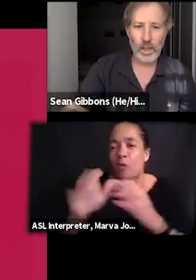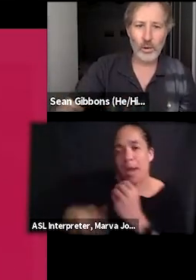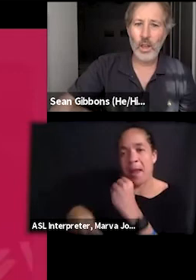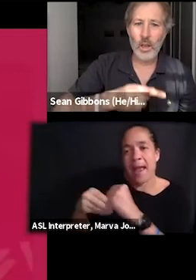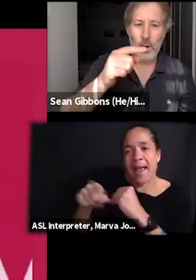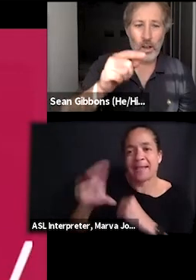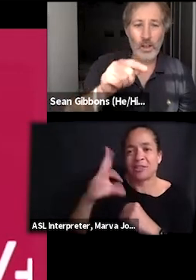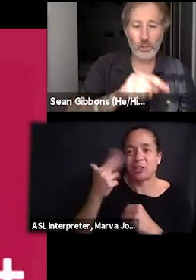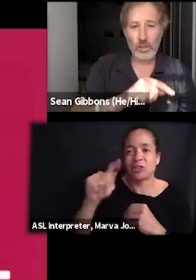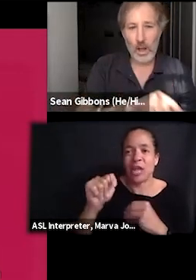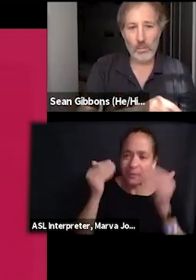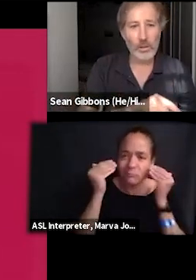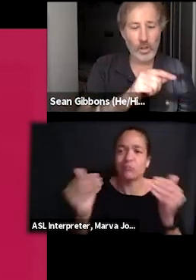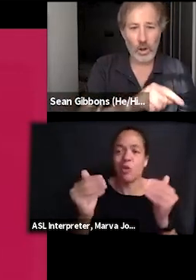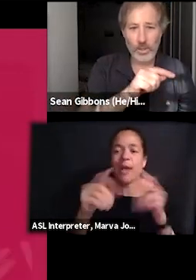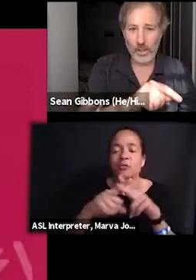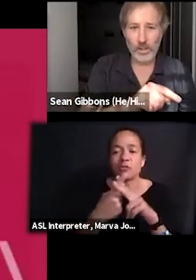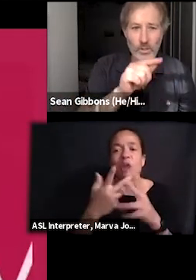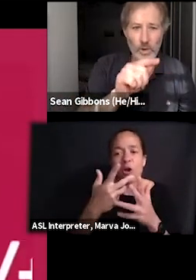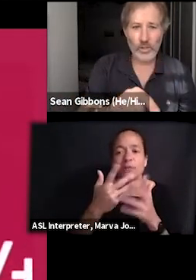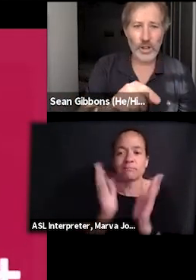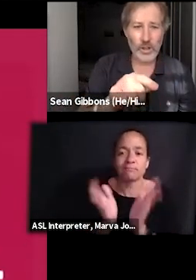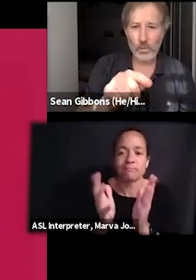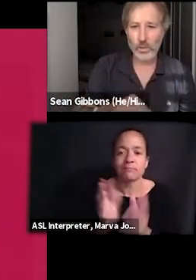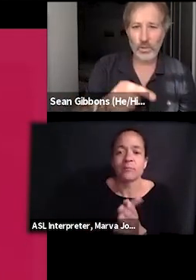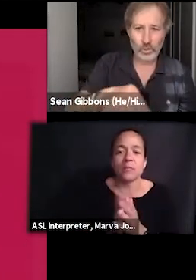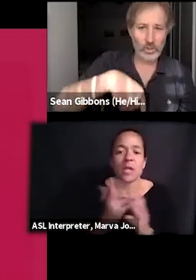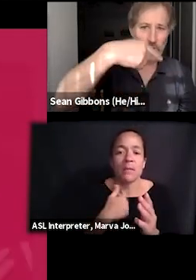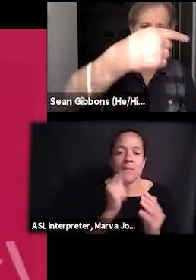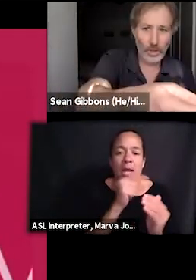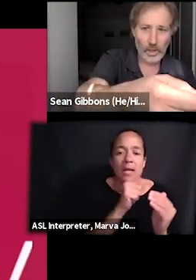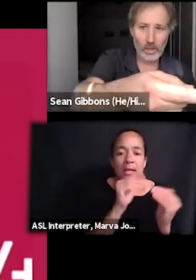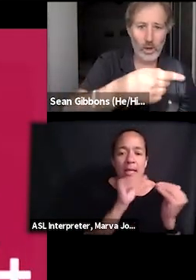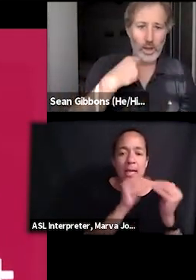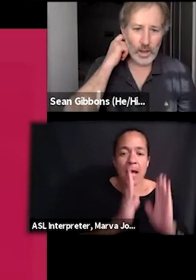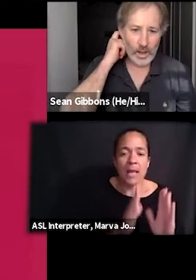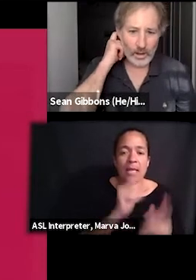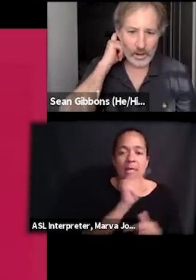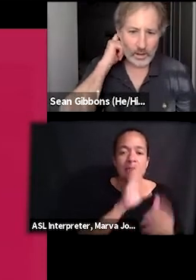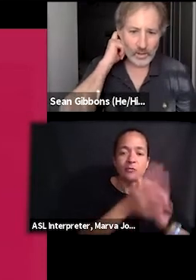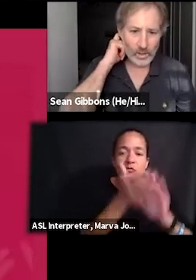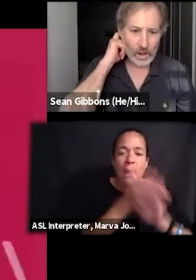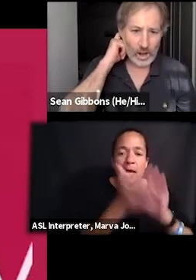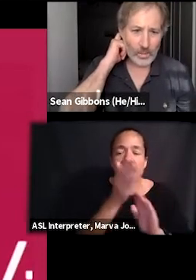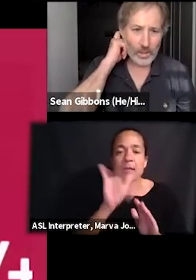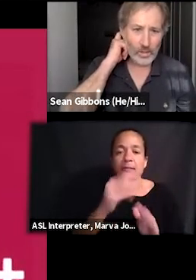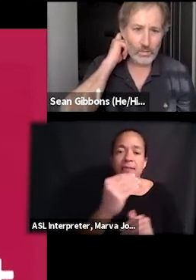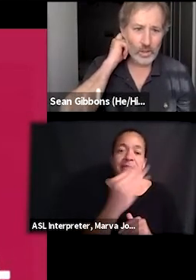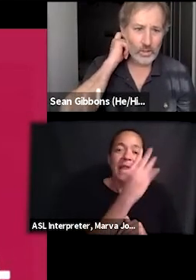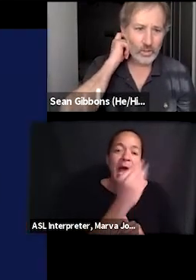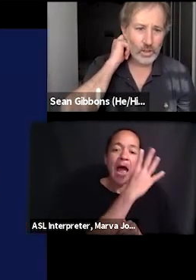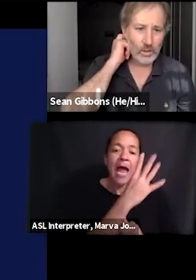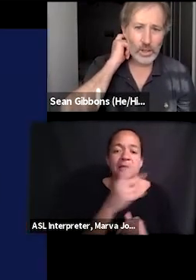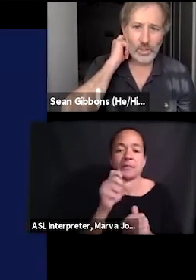get together. My colleague Tristan Mahabir, as he often does, is running the slide deck for us. And so Tristan, if you would, go ahead and just hop into